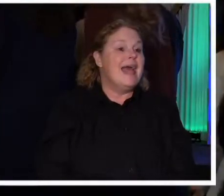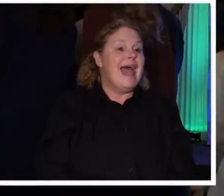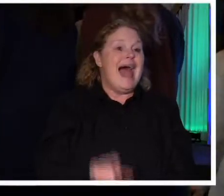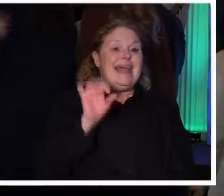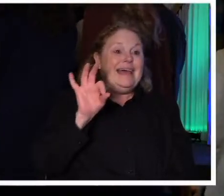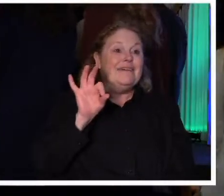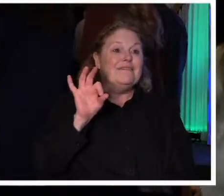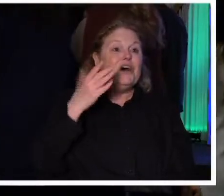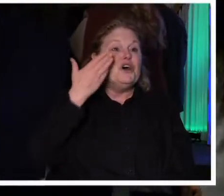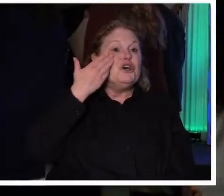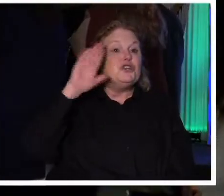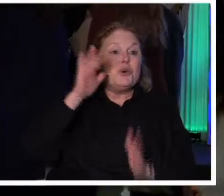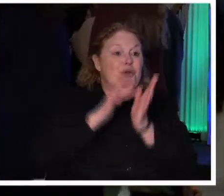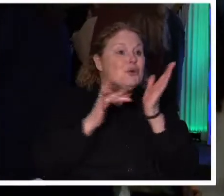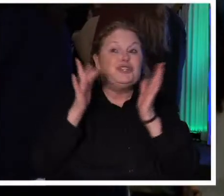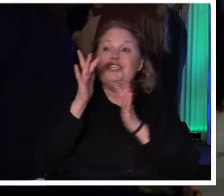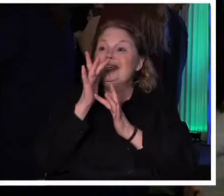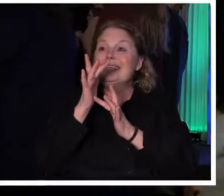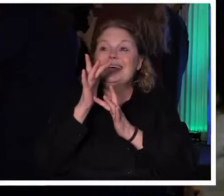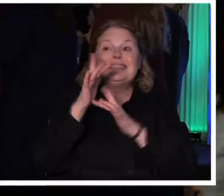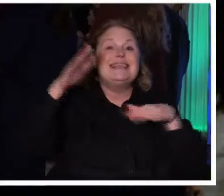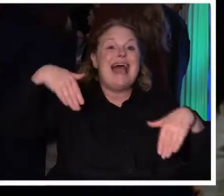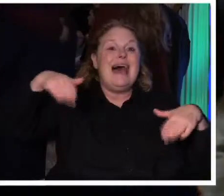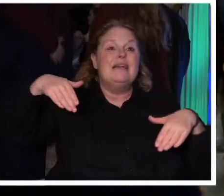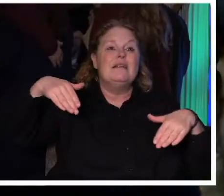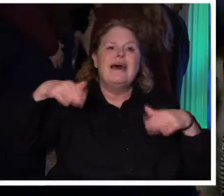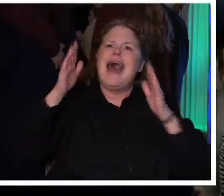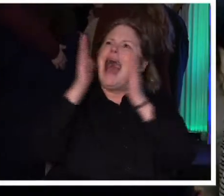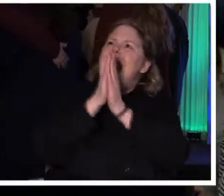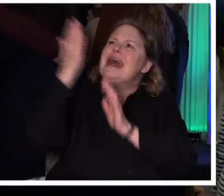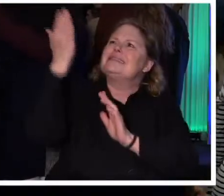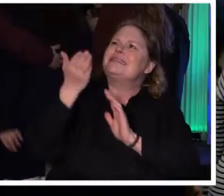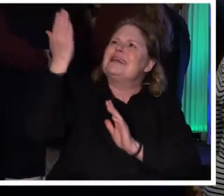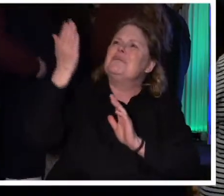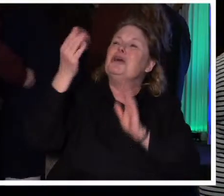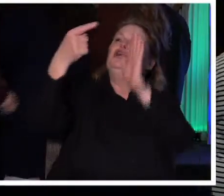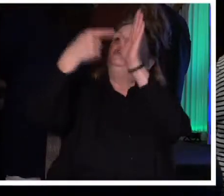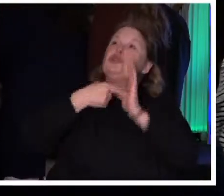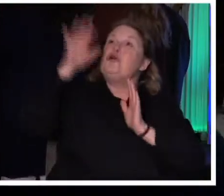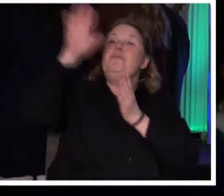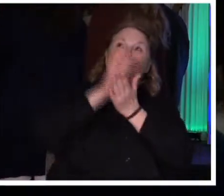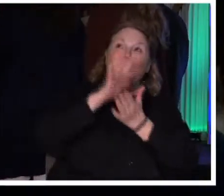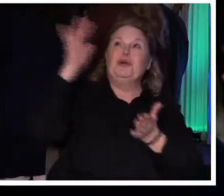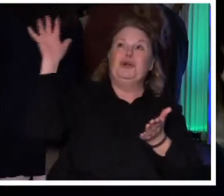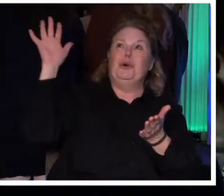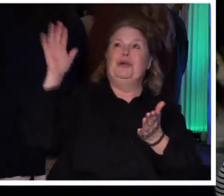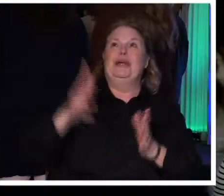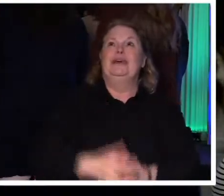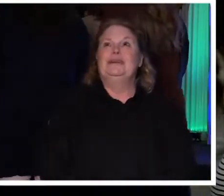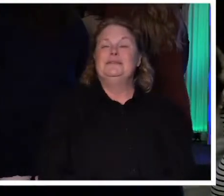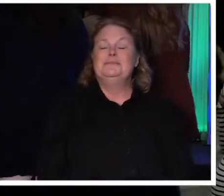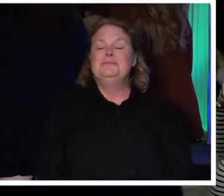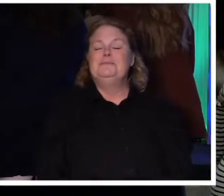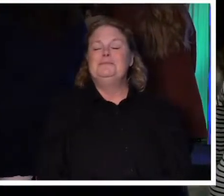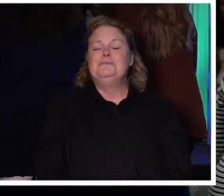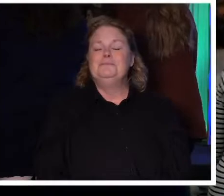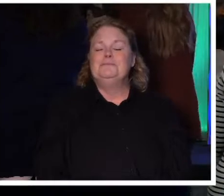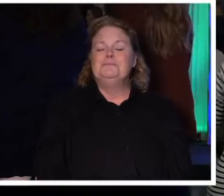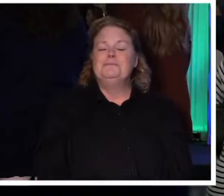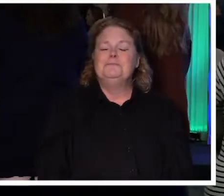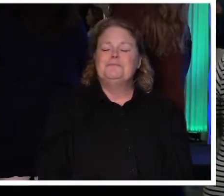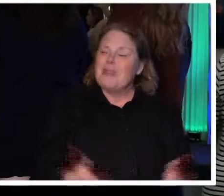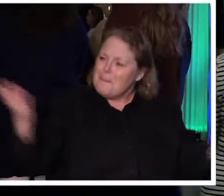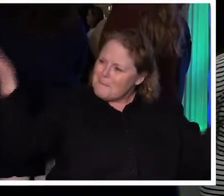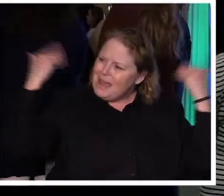you're coming, why don't you ask him as we're singing to show you his glory? And watch, come on all the way up to the